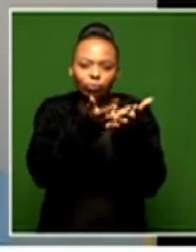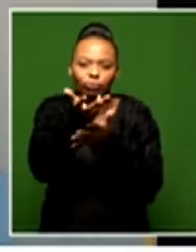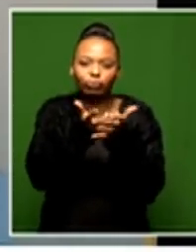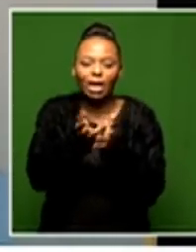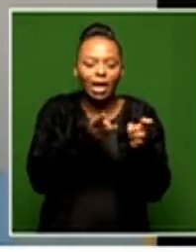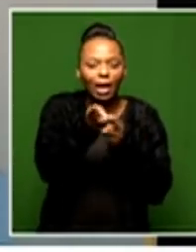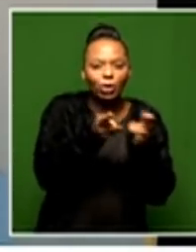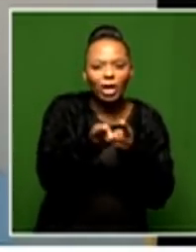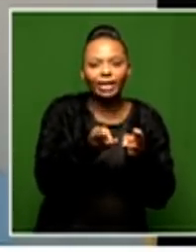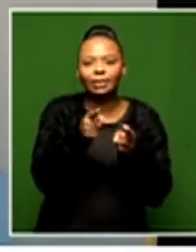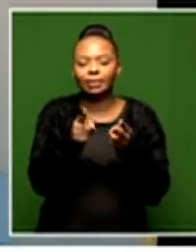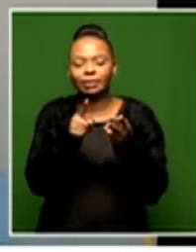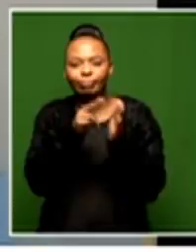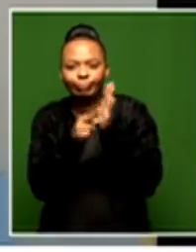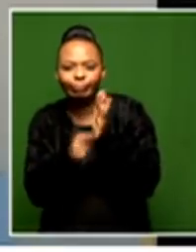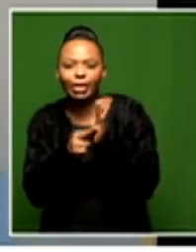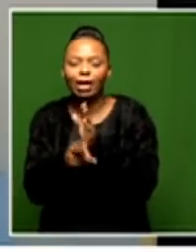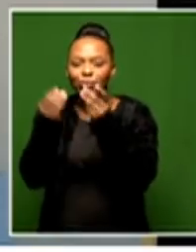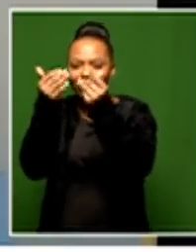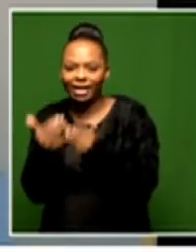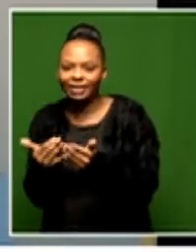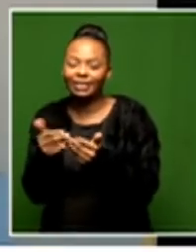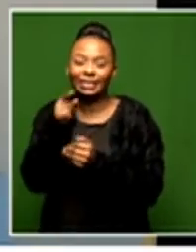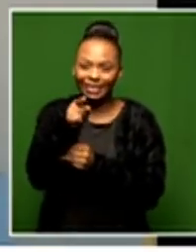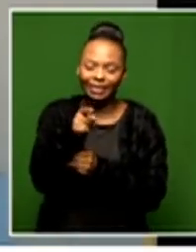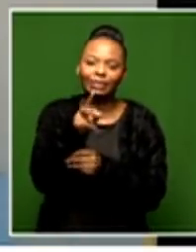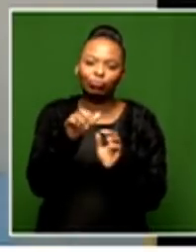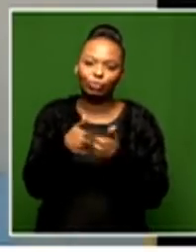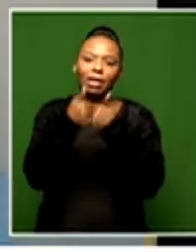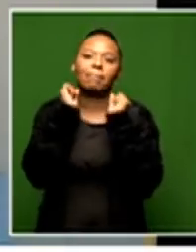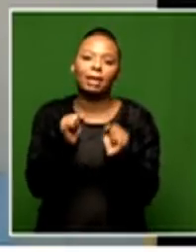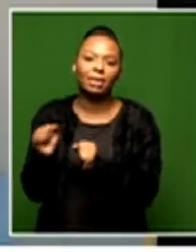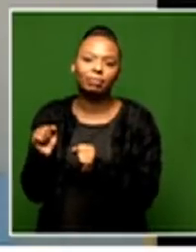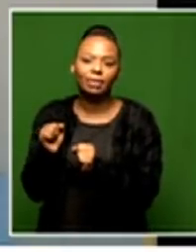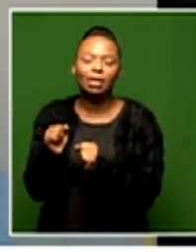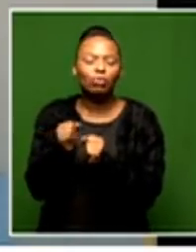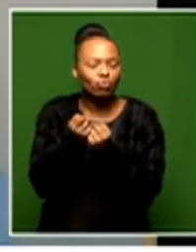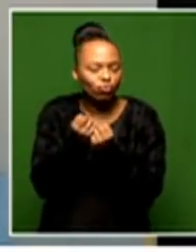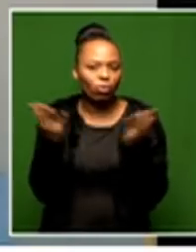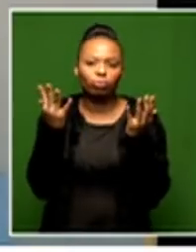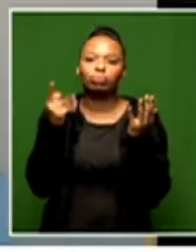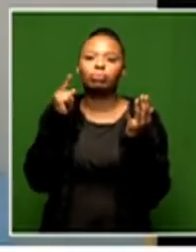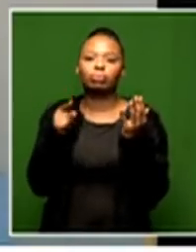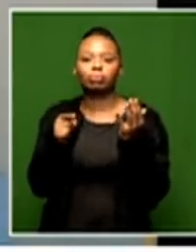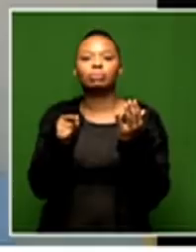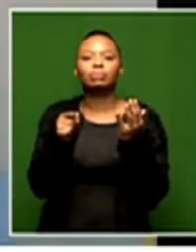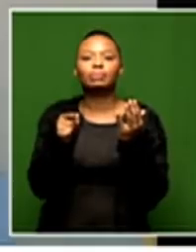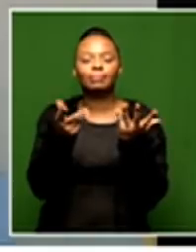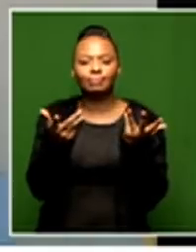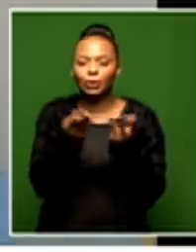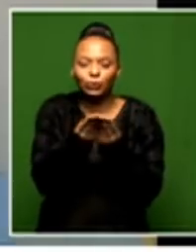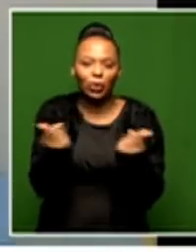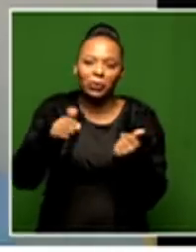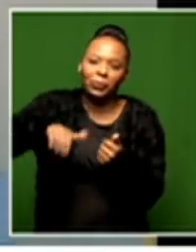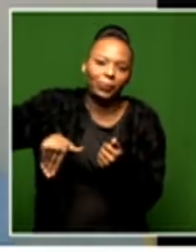never perfect, no matter where you are in the world. I think that there's still many challenges here to be